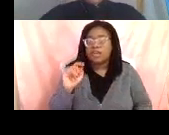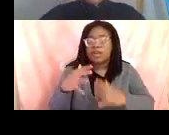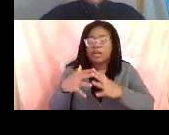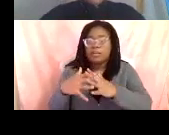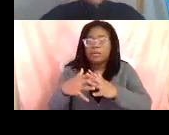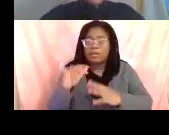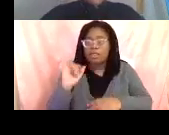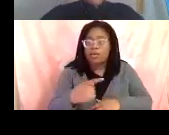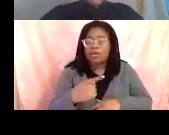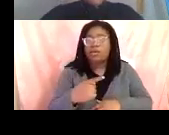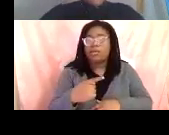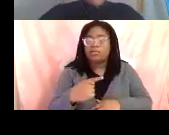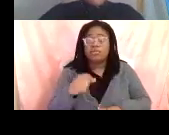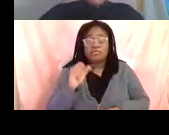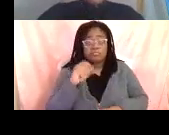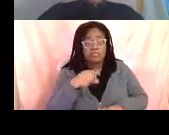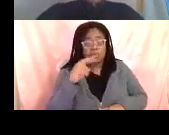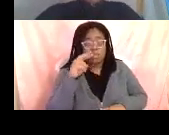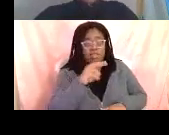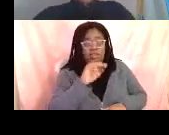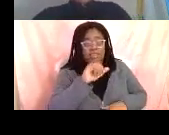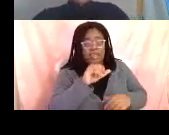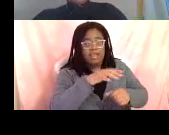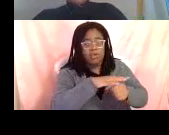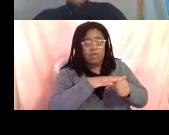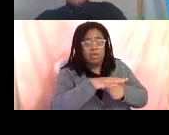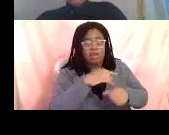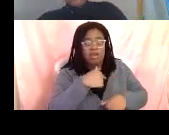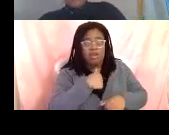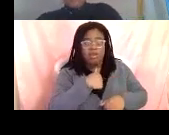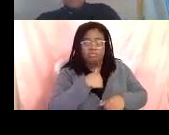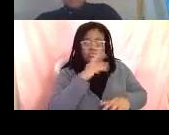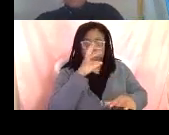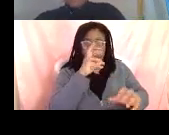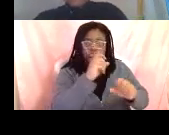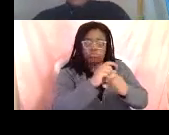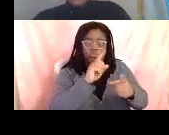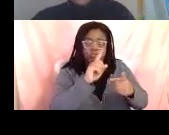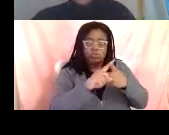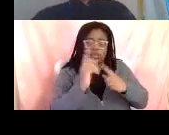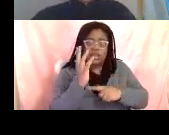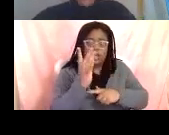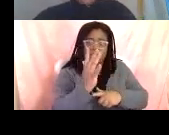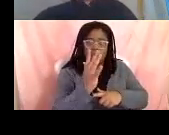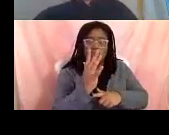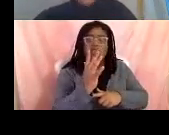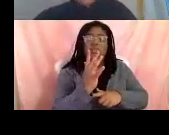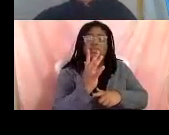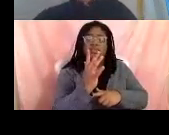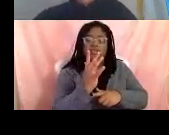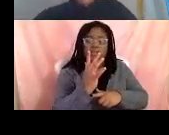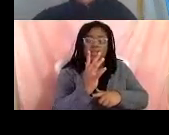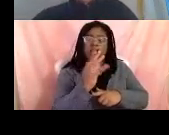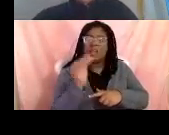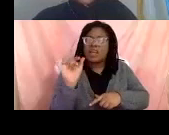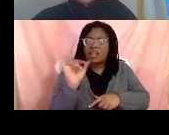Yeah, when I look at this area, I'm drawn to the candles and like